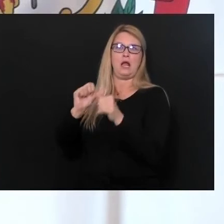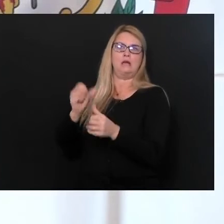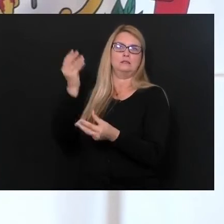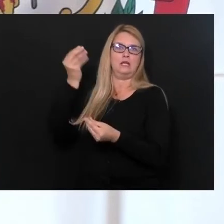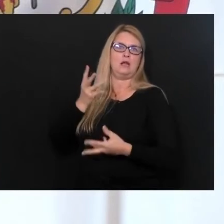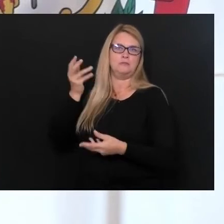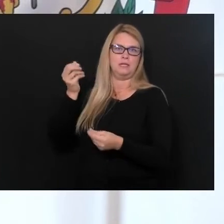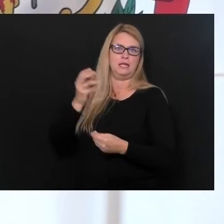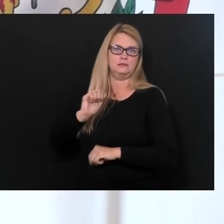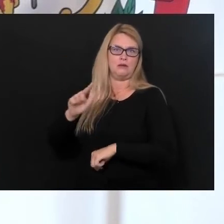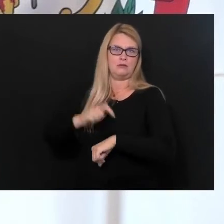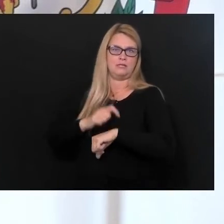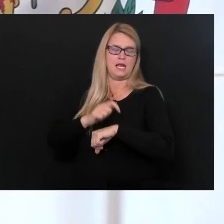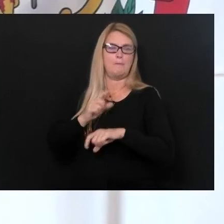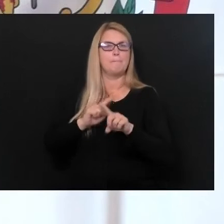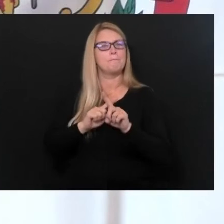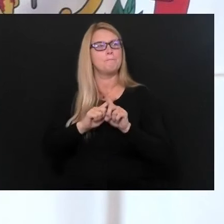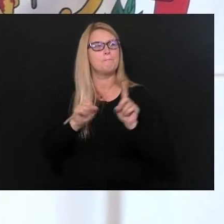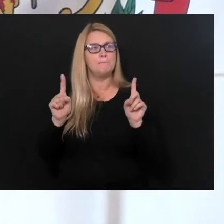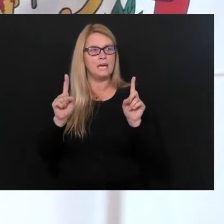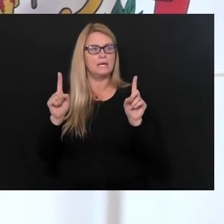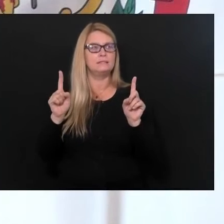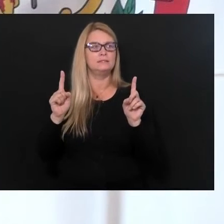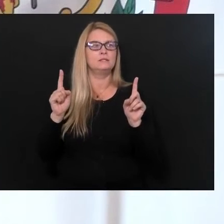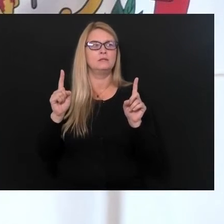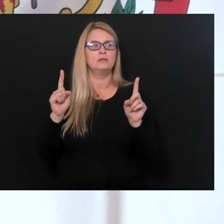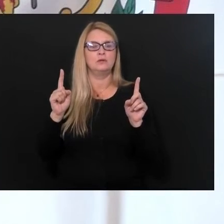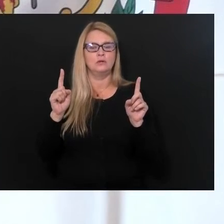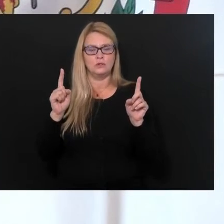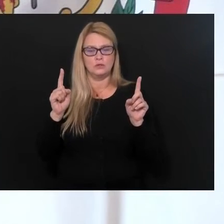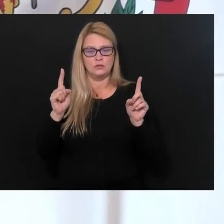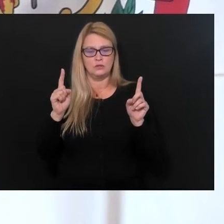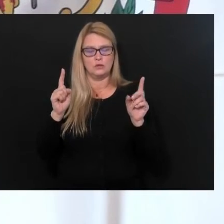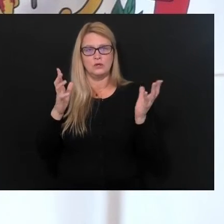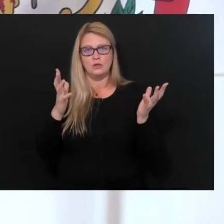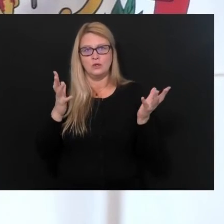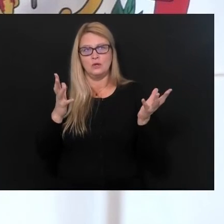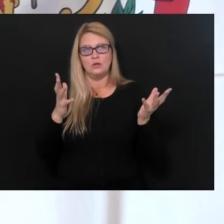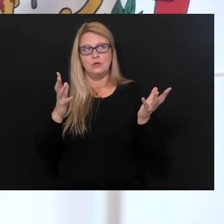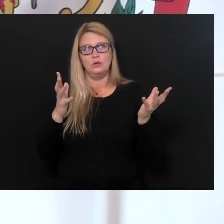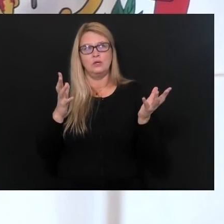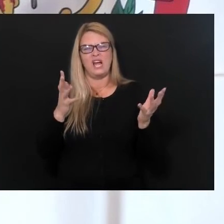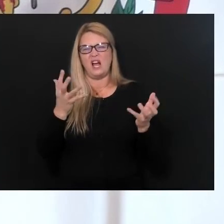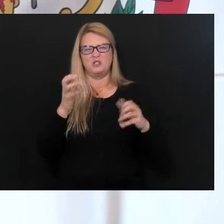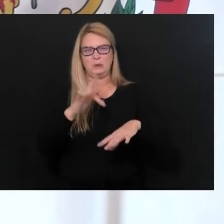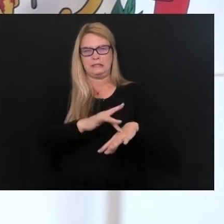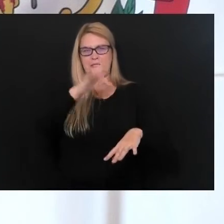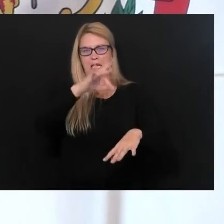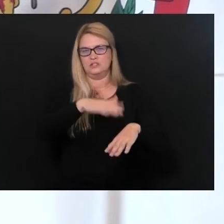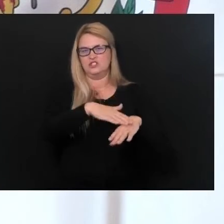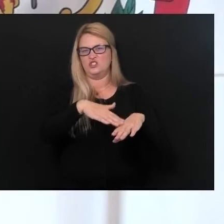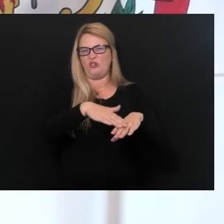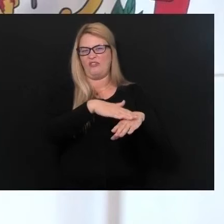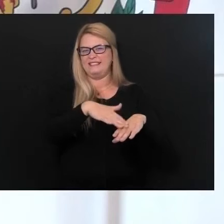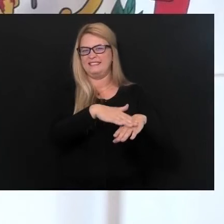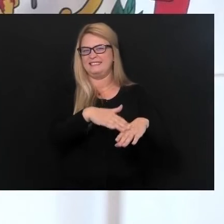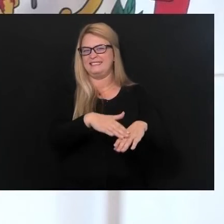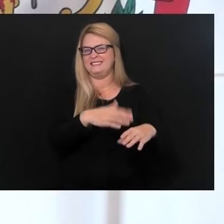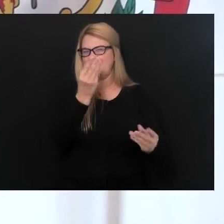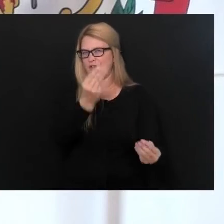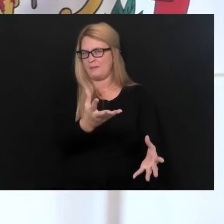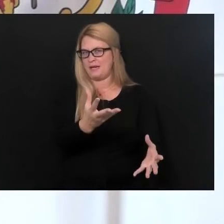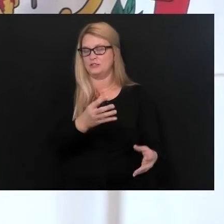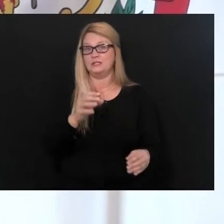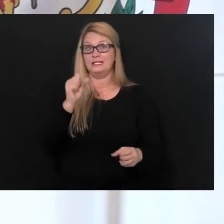nonstop, but the net of the whole thing is just this, and I think I'll just touch on it real quick. From the standpoint of state